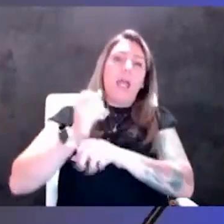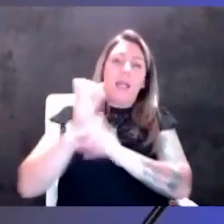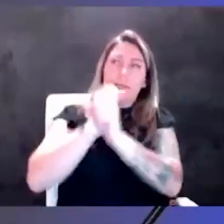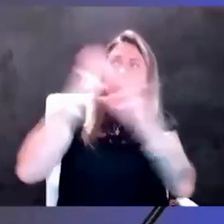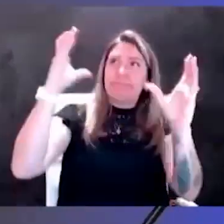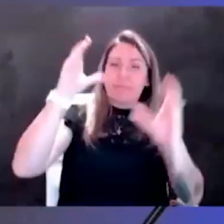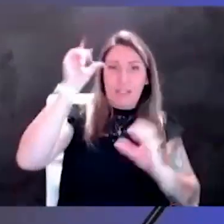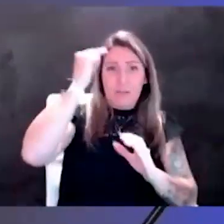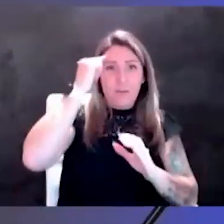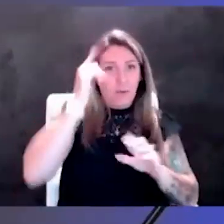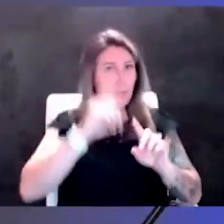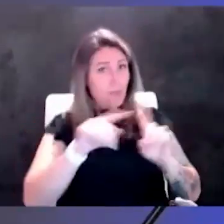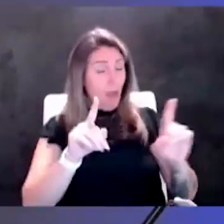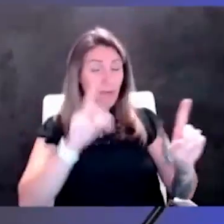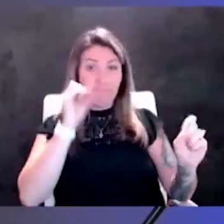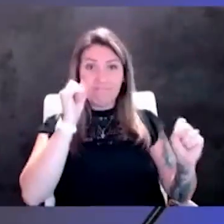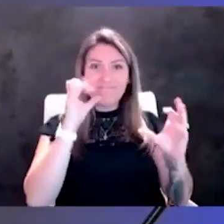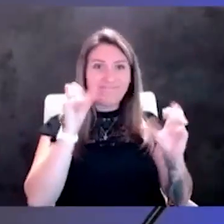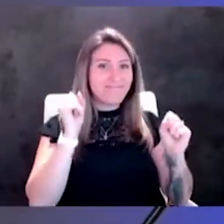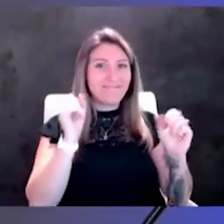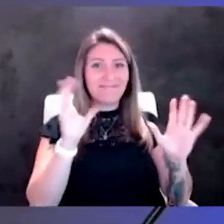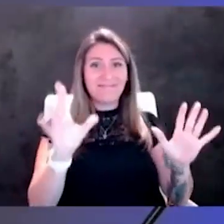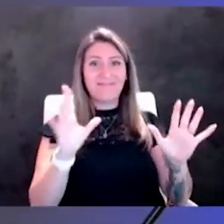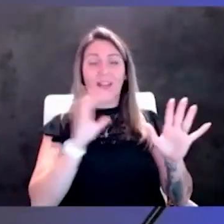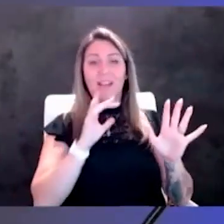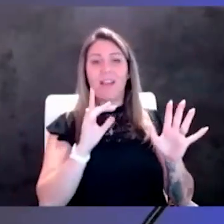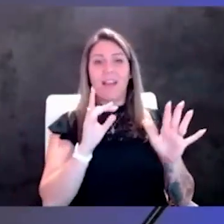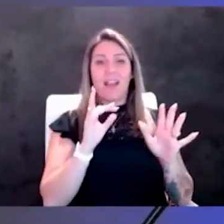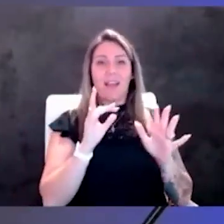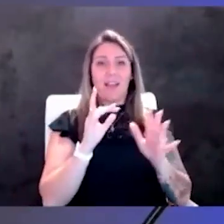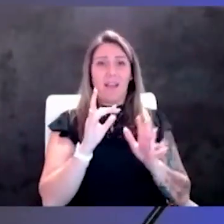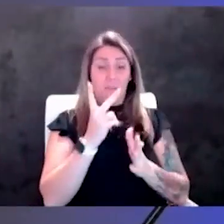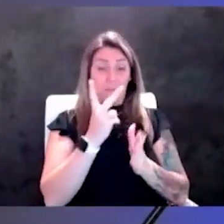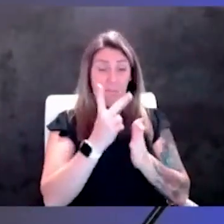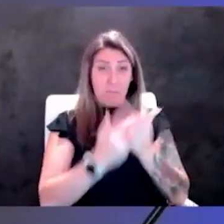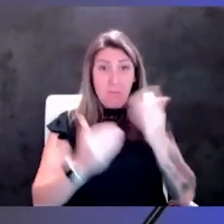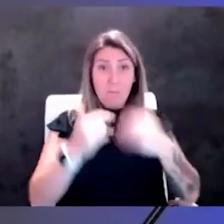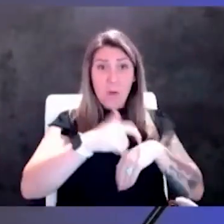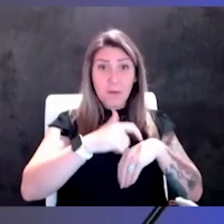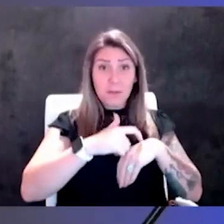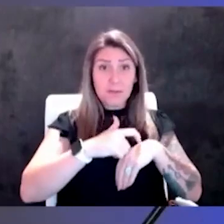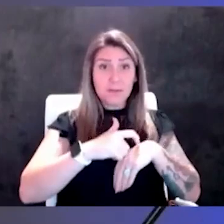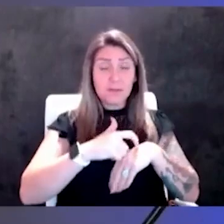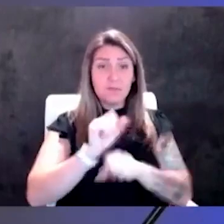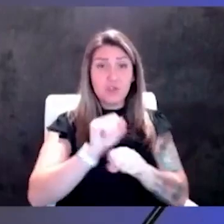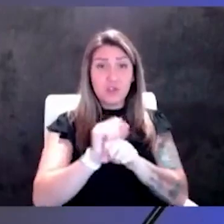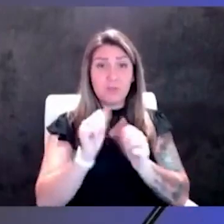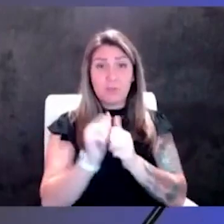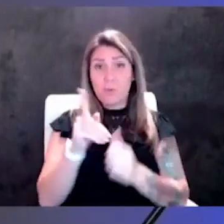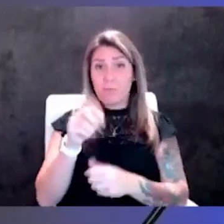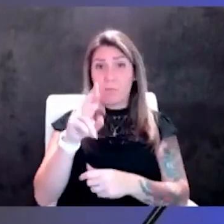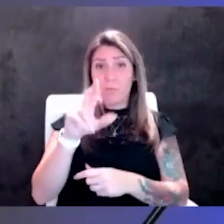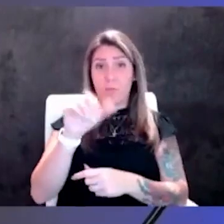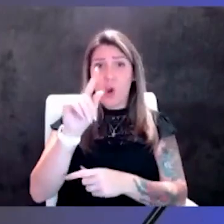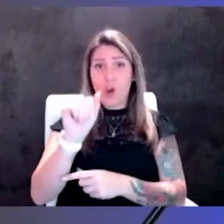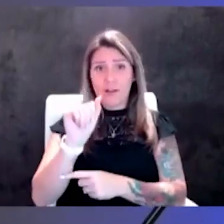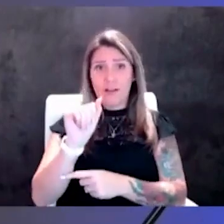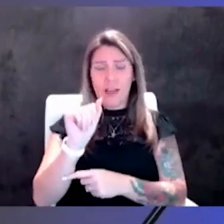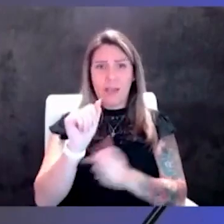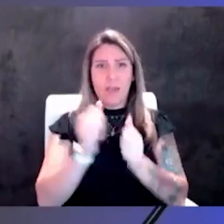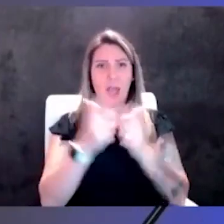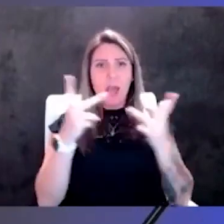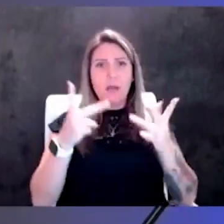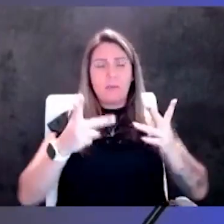so astonished in taking this part-time job with BARDA at the sheer number of